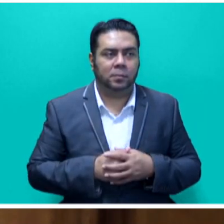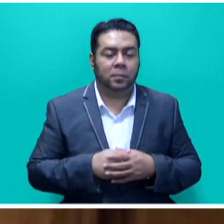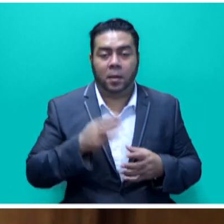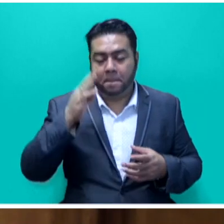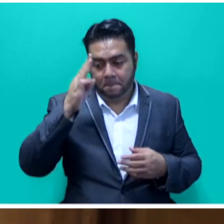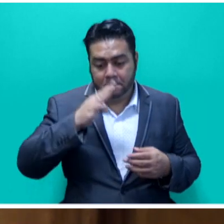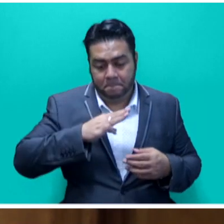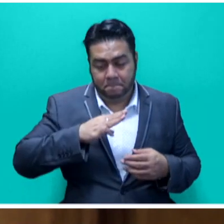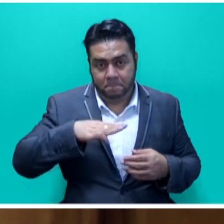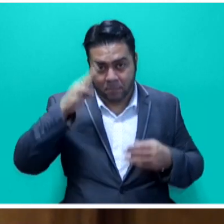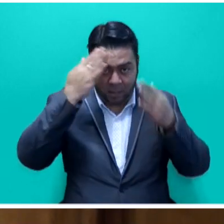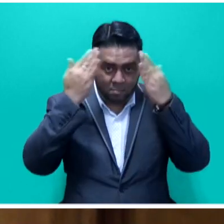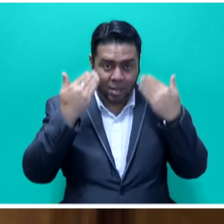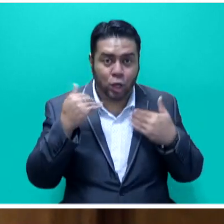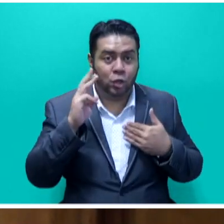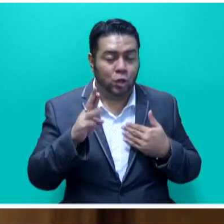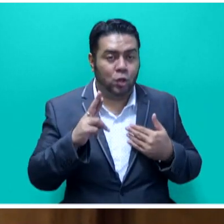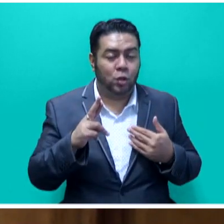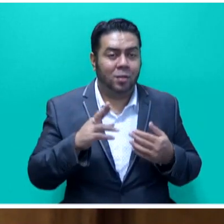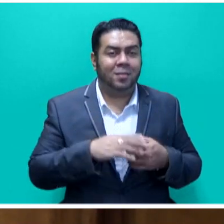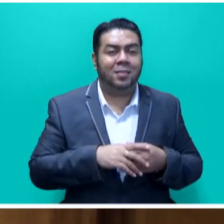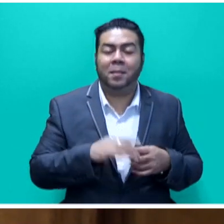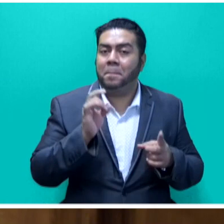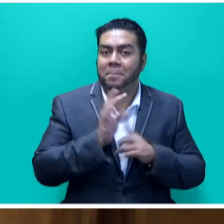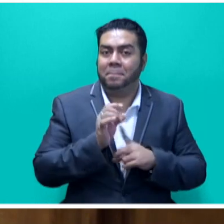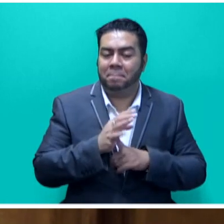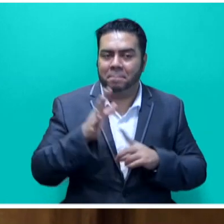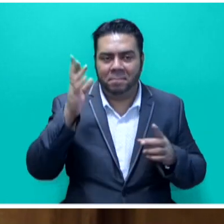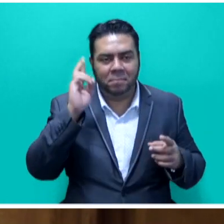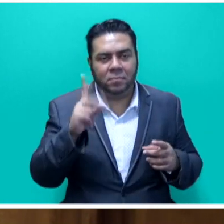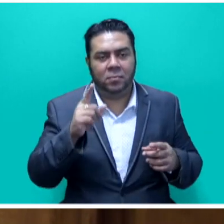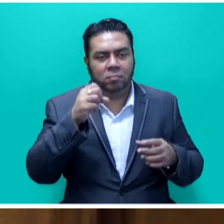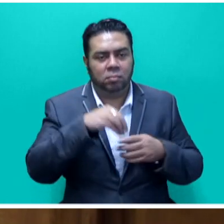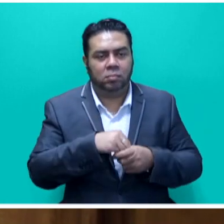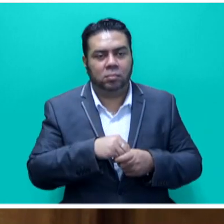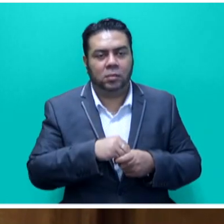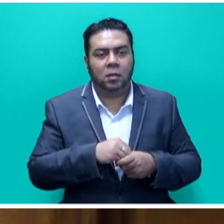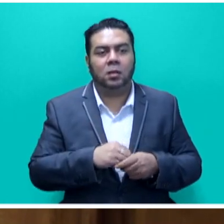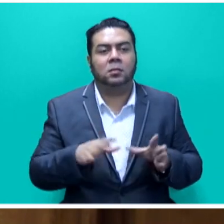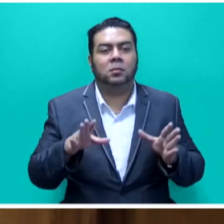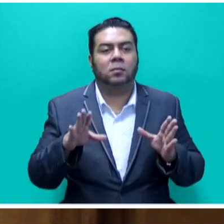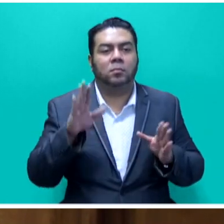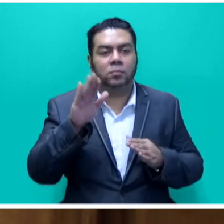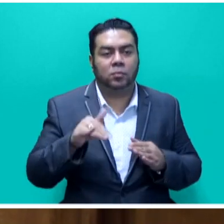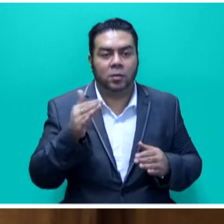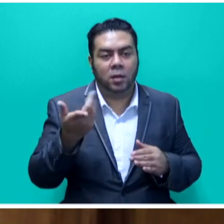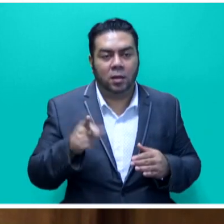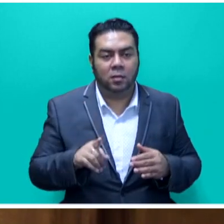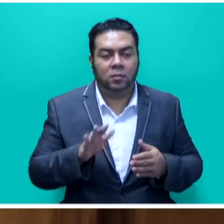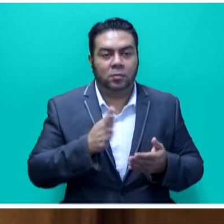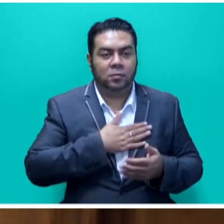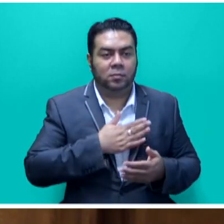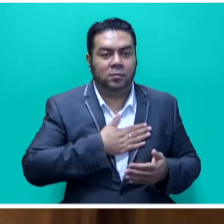Speaker, effective social protections are crucial to safeguard the poor and vulnerable when crisis hits.